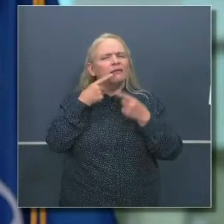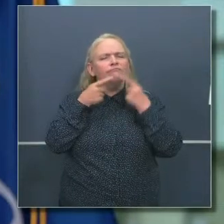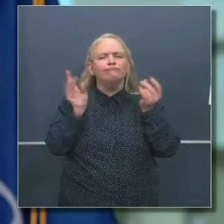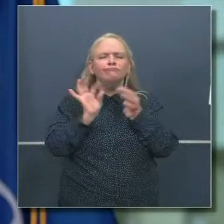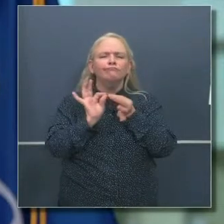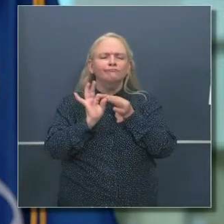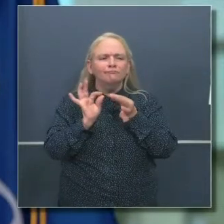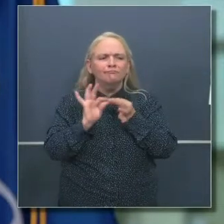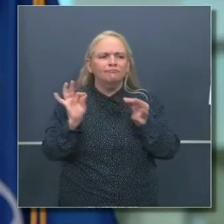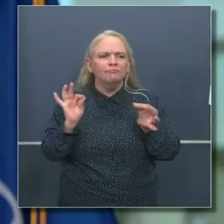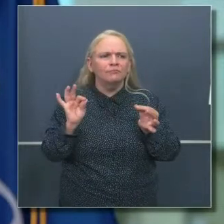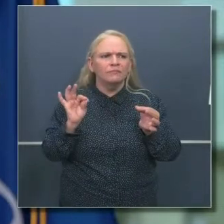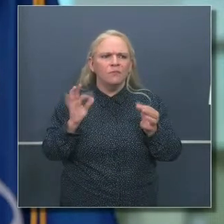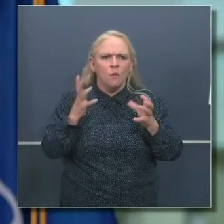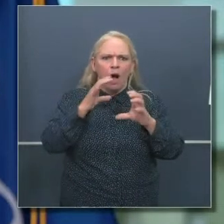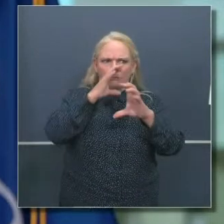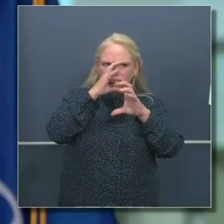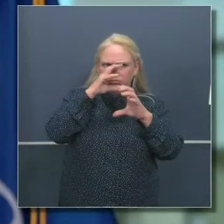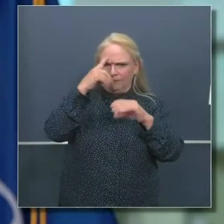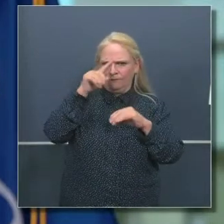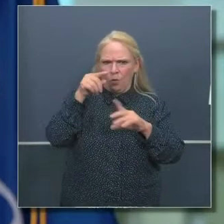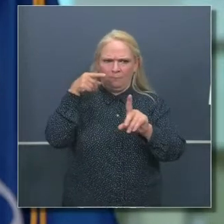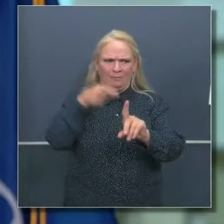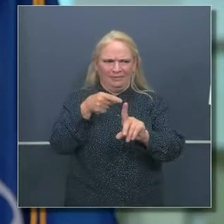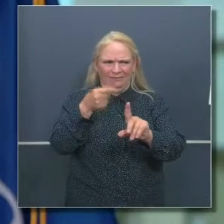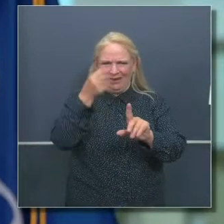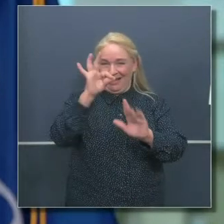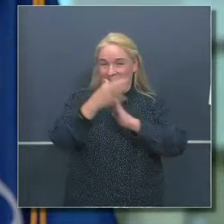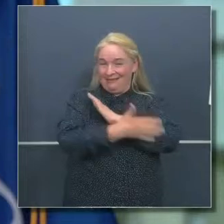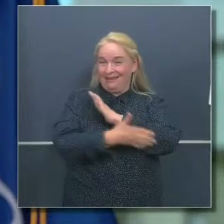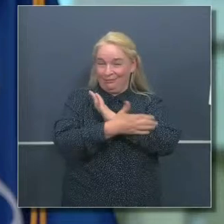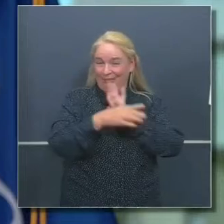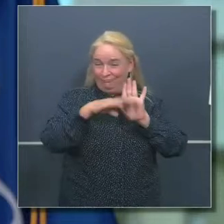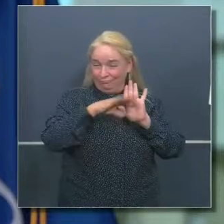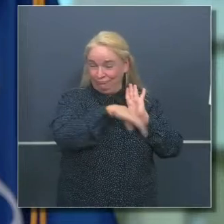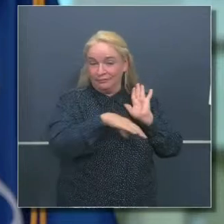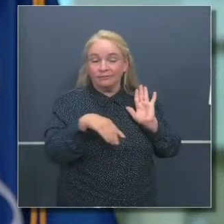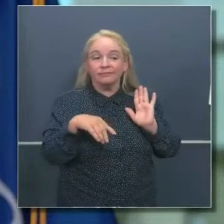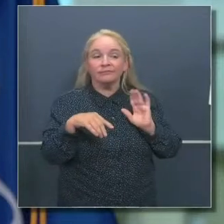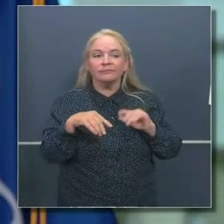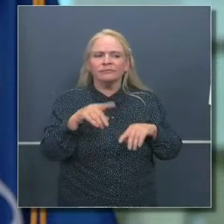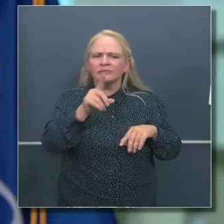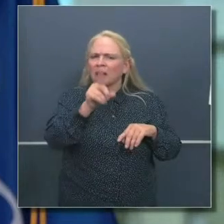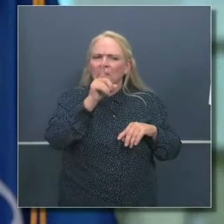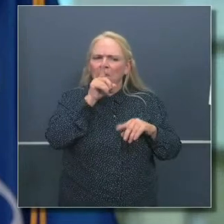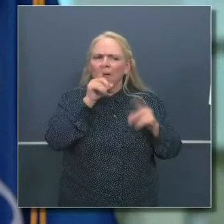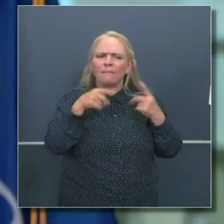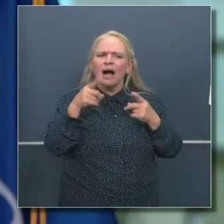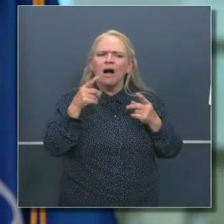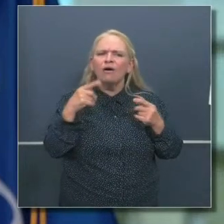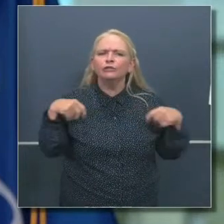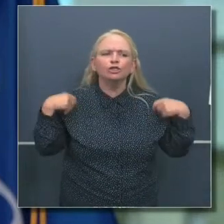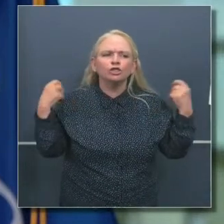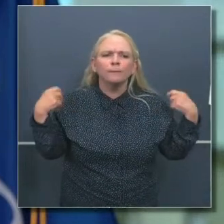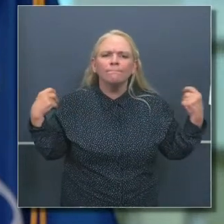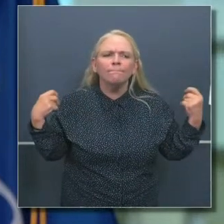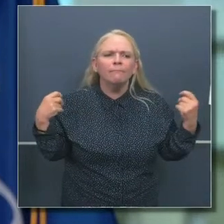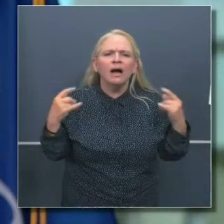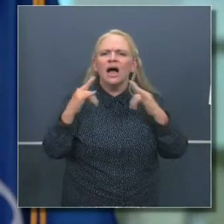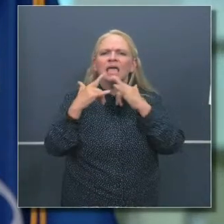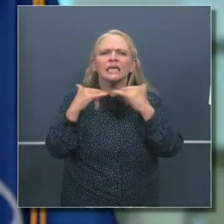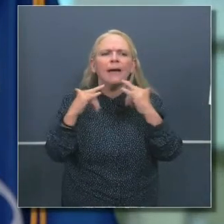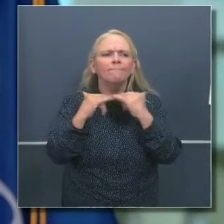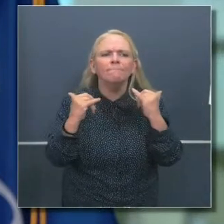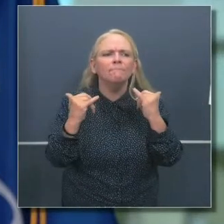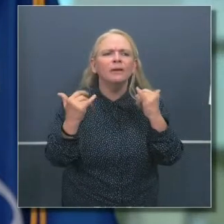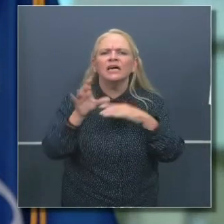mean, noticeably not on the list were places like churches and gyms and fitness centers, day camps, even government bodies that are